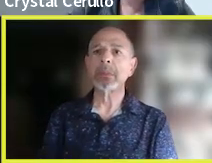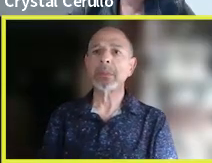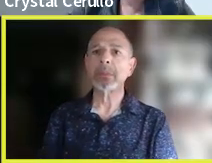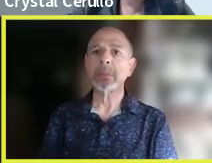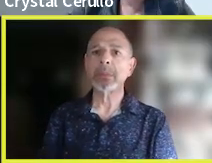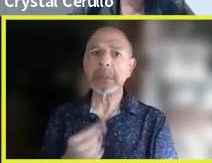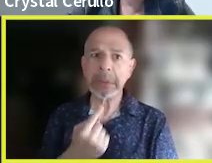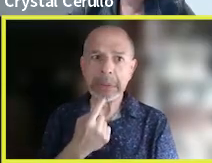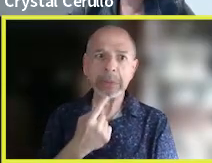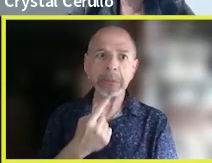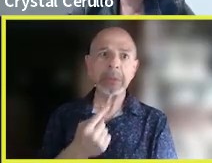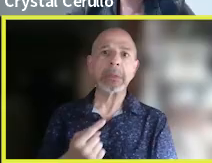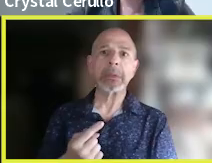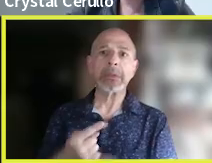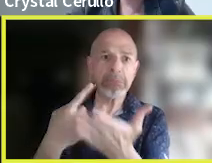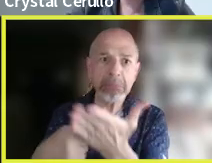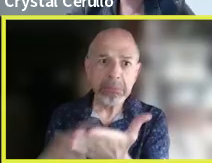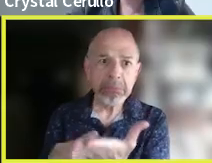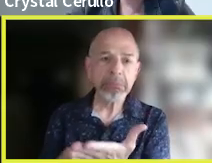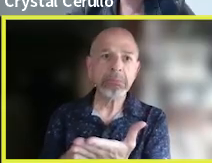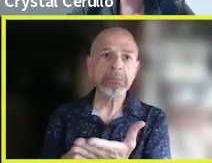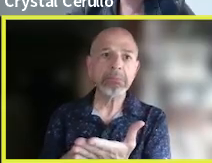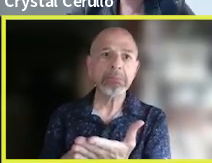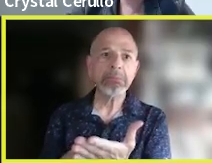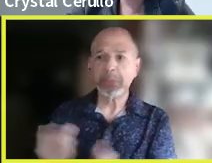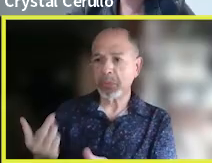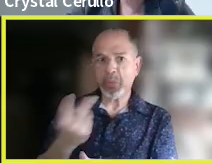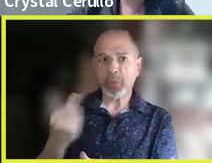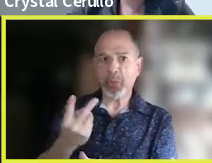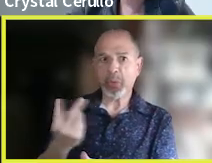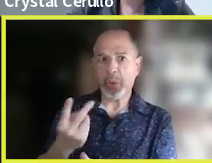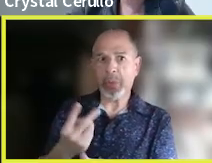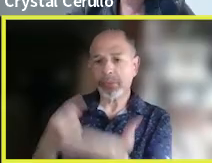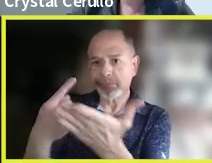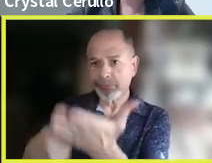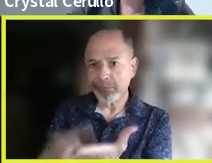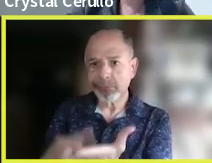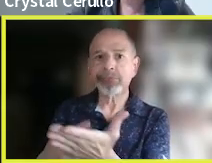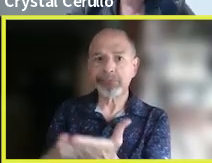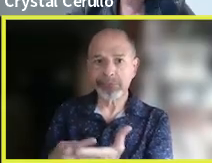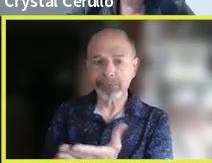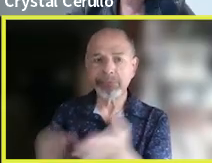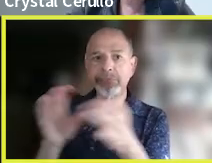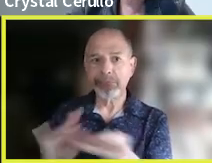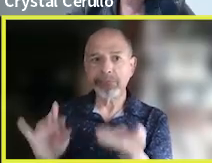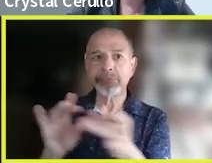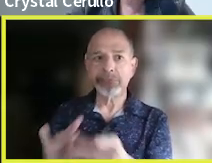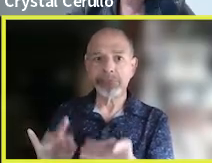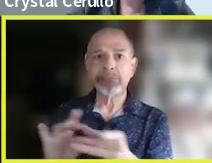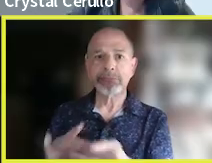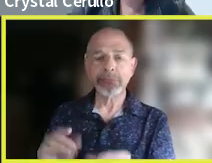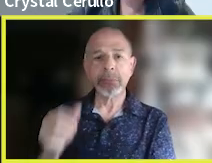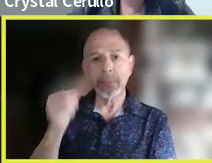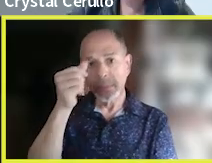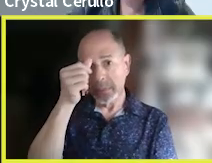other groups. And so last month we had Ariana Bonola from